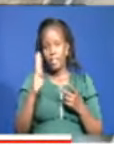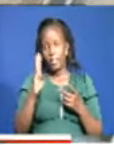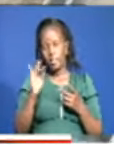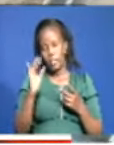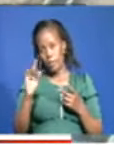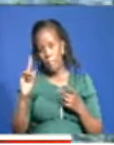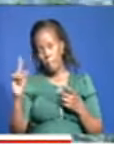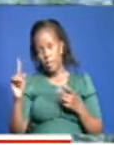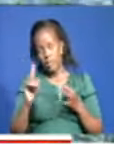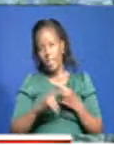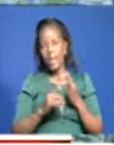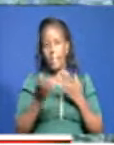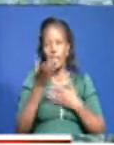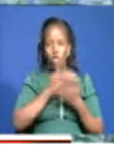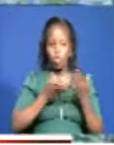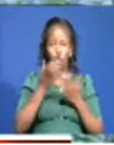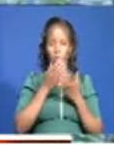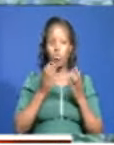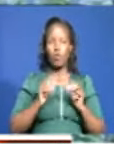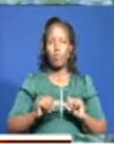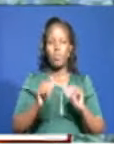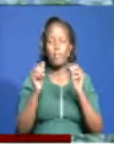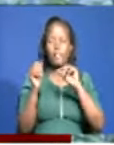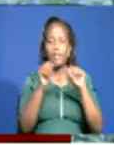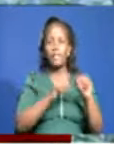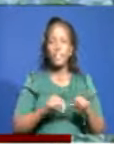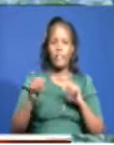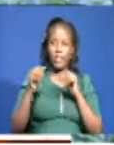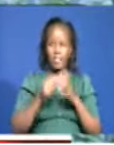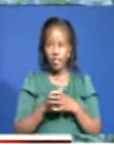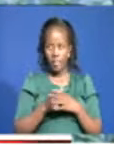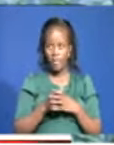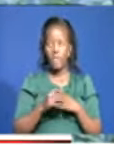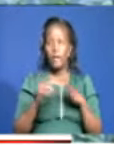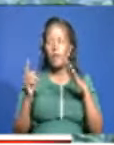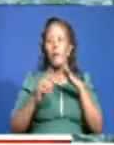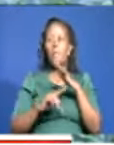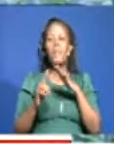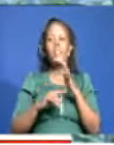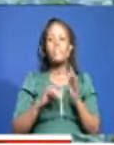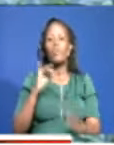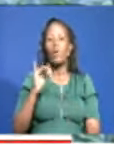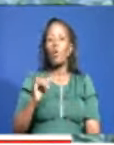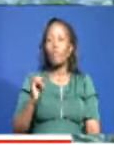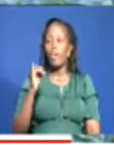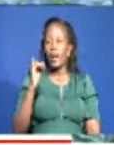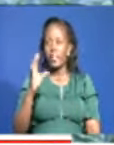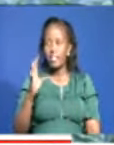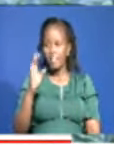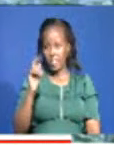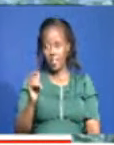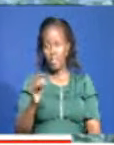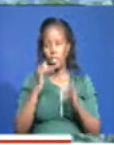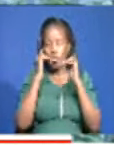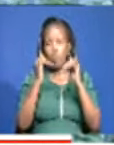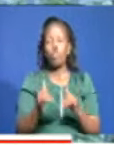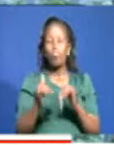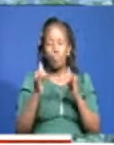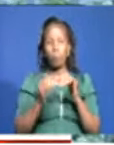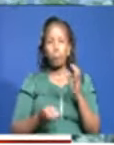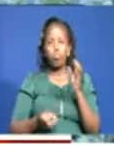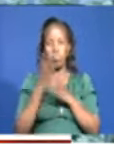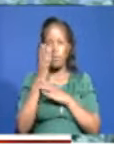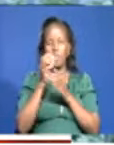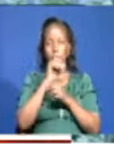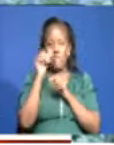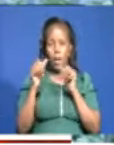e-commerce strategy. And for the Ministry of ICT, it's a new dawn with digital economy shakeups, policy changes,